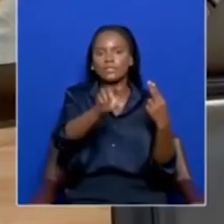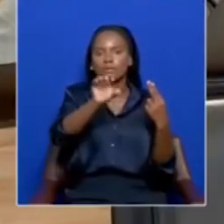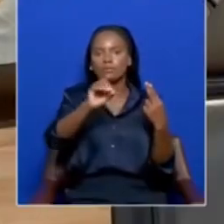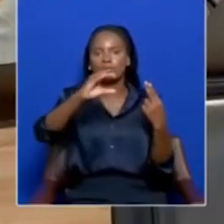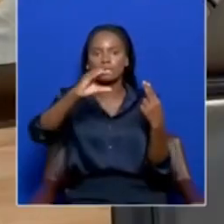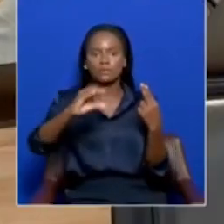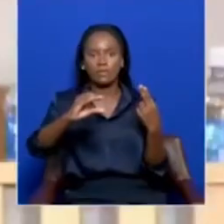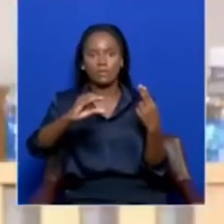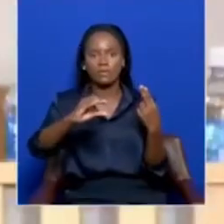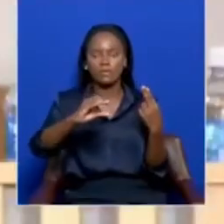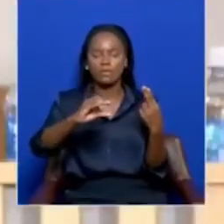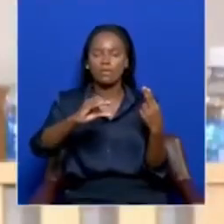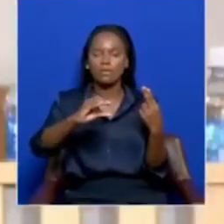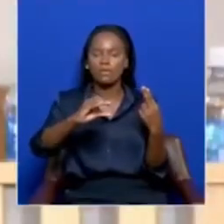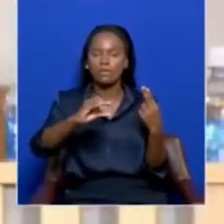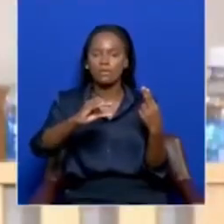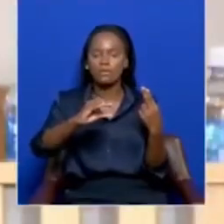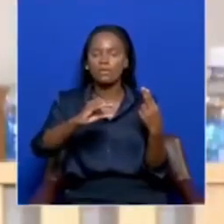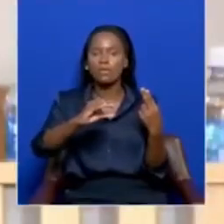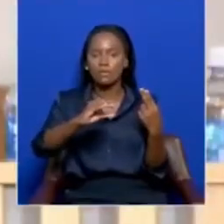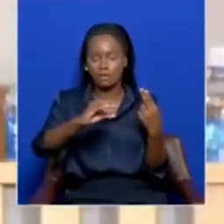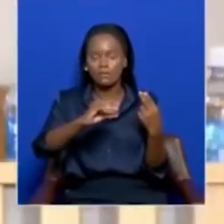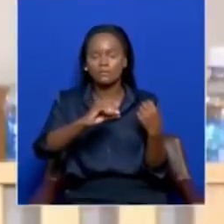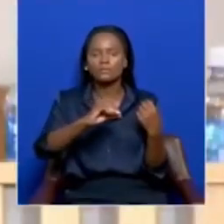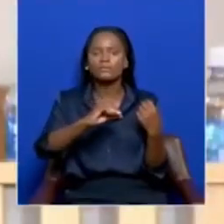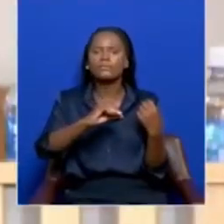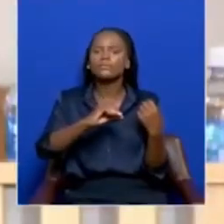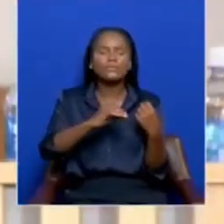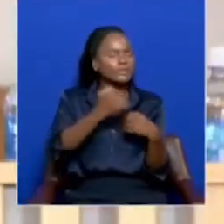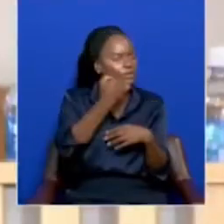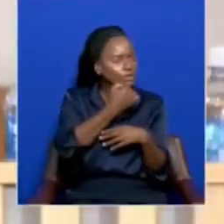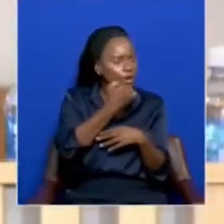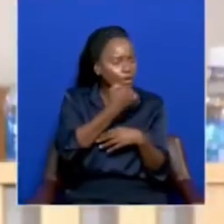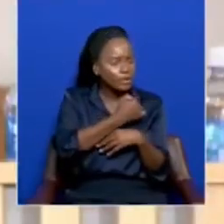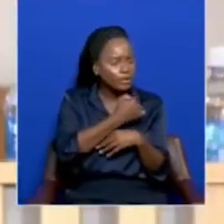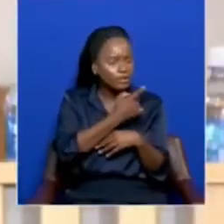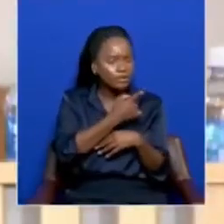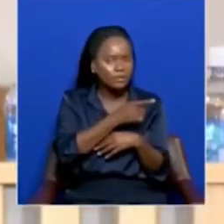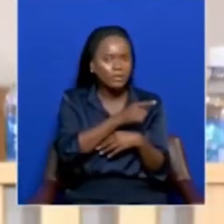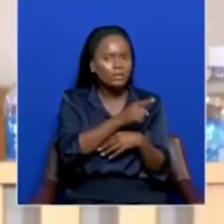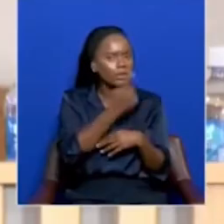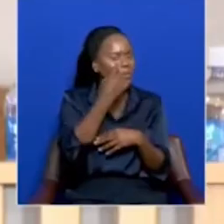And then I reported what Crime Intelligence apologies, Office. witness, what does MDOC stand for?